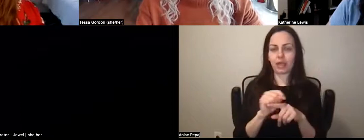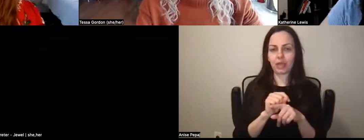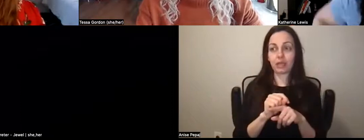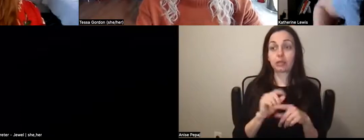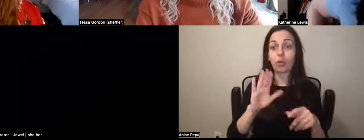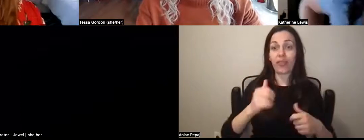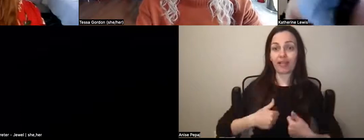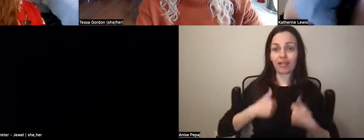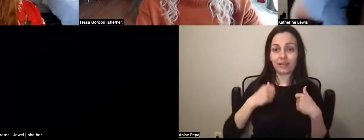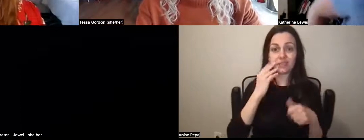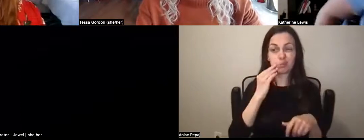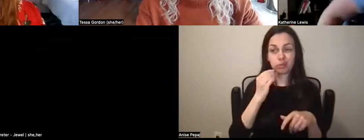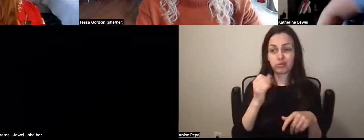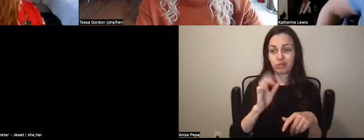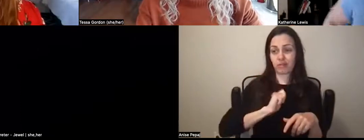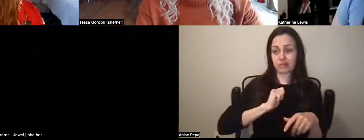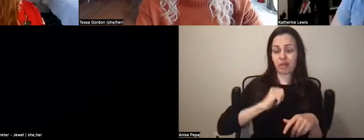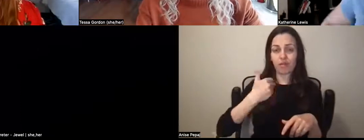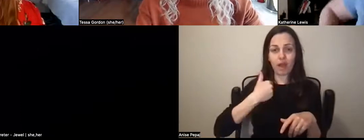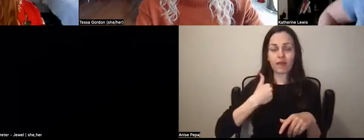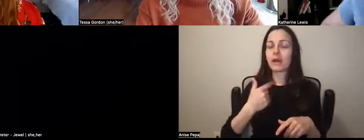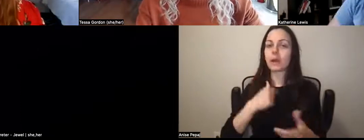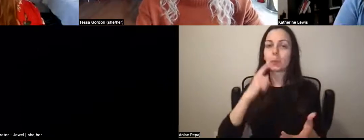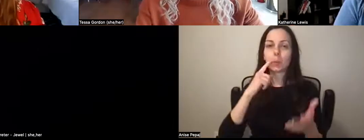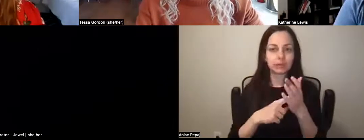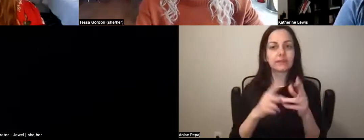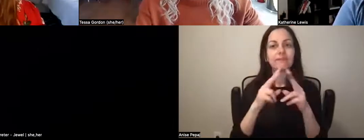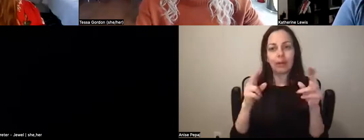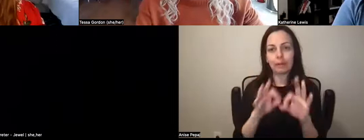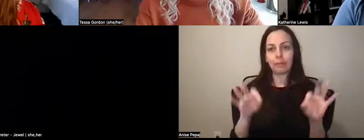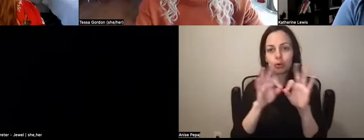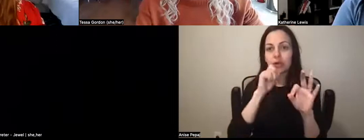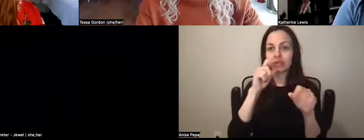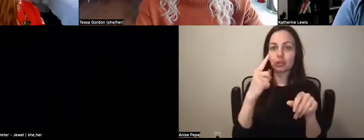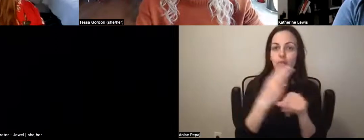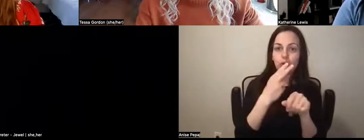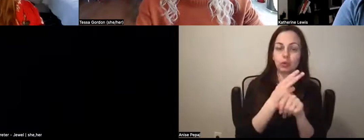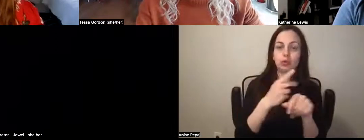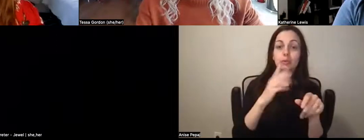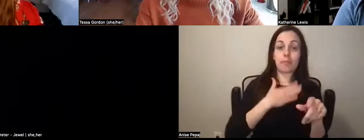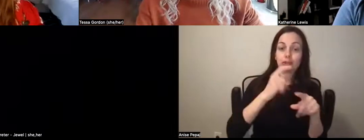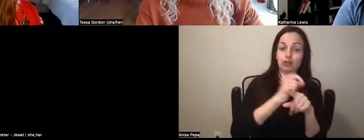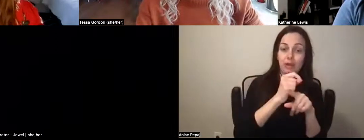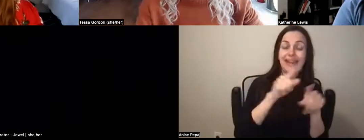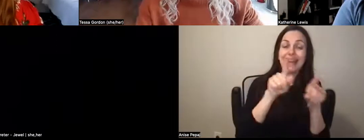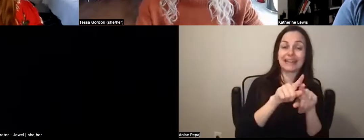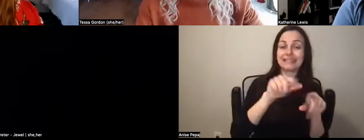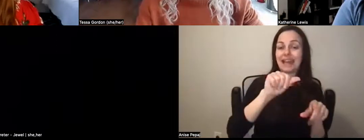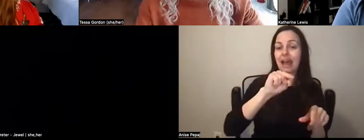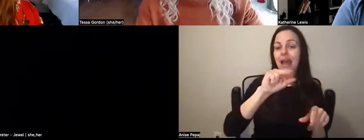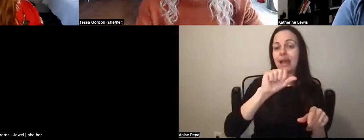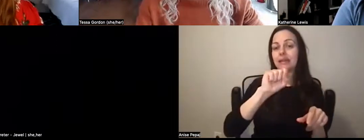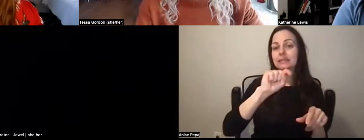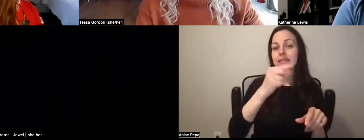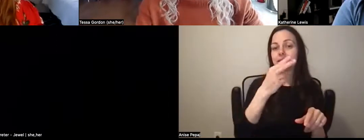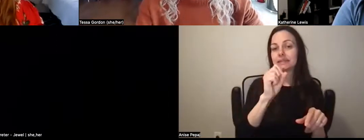experience of having it that I realized that it was very important not to use my training as an anesthesiologist, but as an advocate.